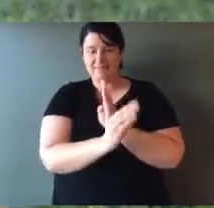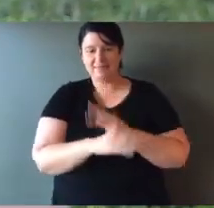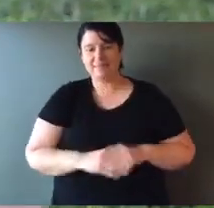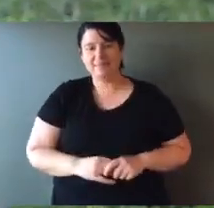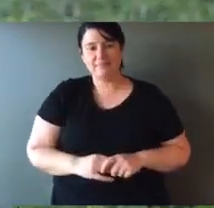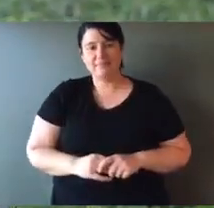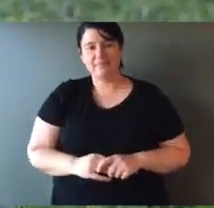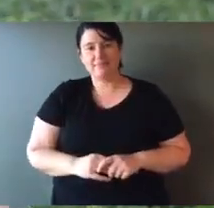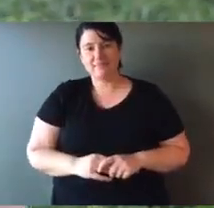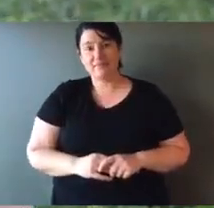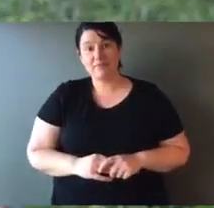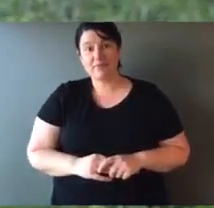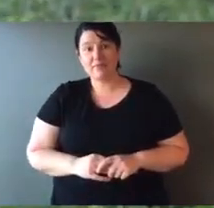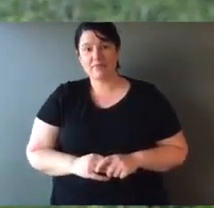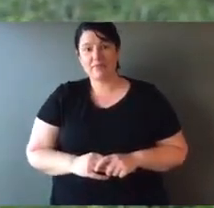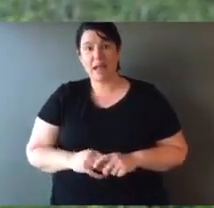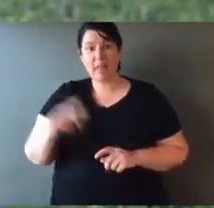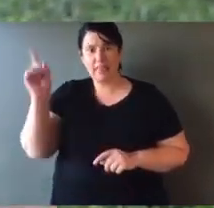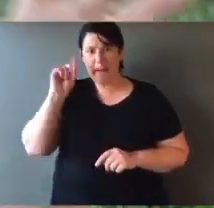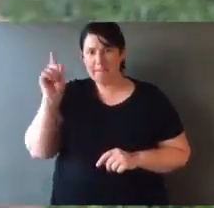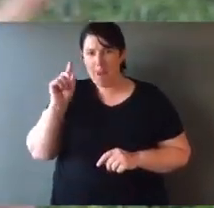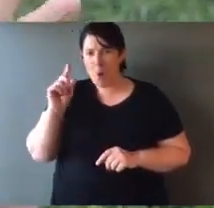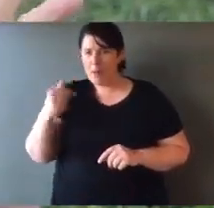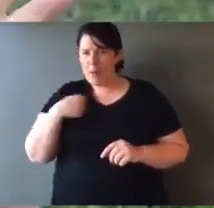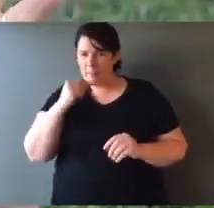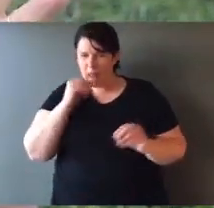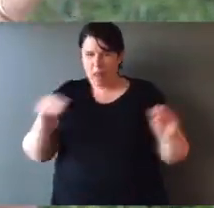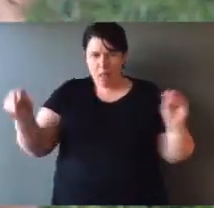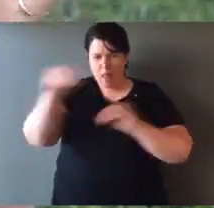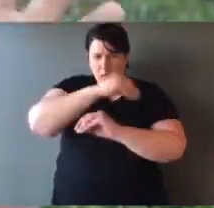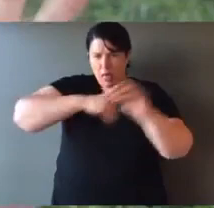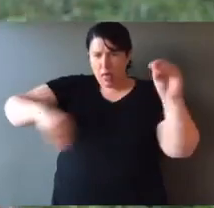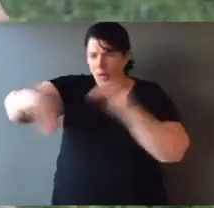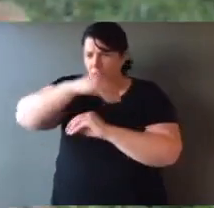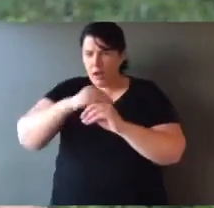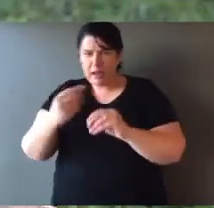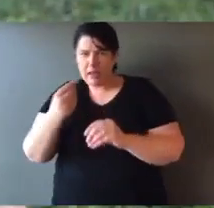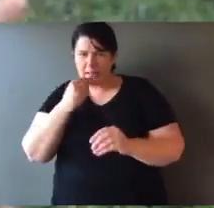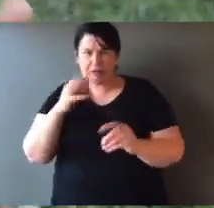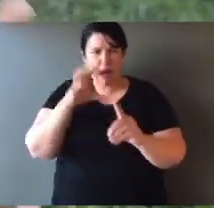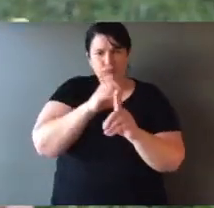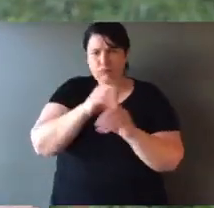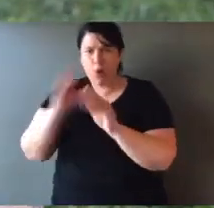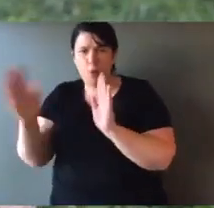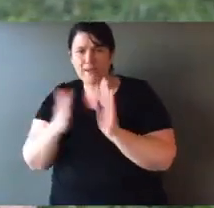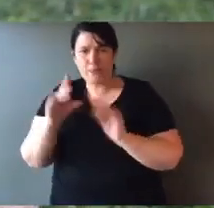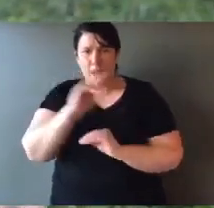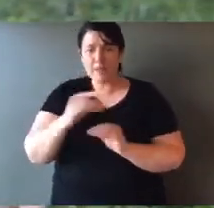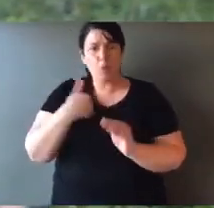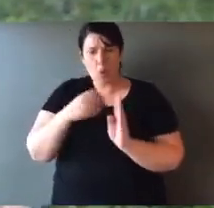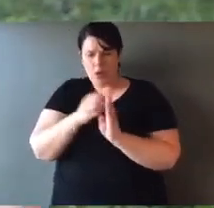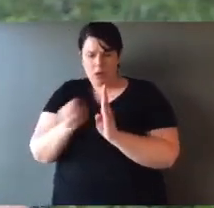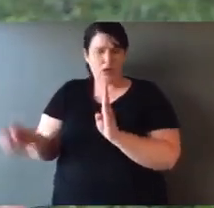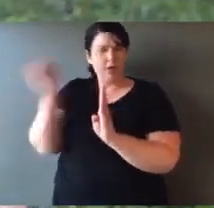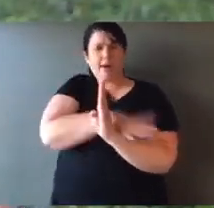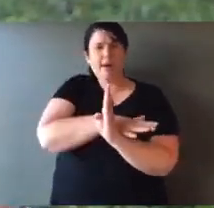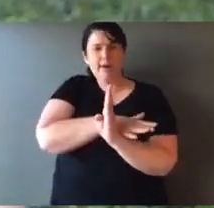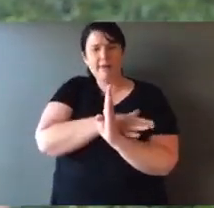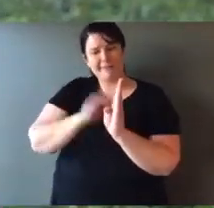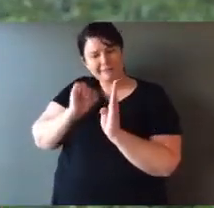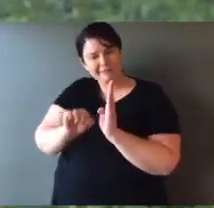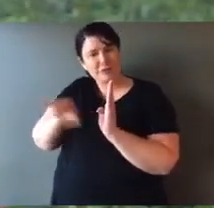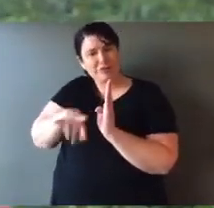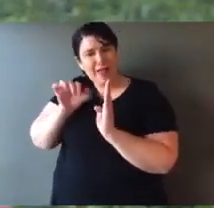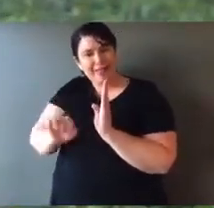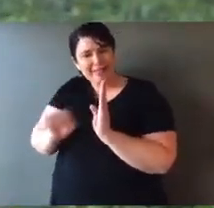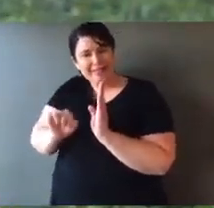picture. Think of it like a big jigsaw puzzle. And at the moment, there's wrong bits of the puzzle in there, and it's the feral pests. You've got to take them out, put them on